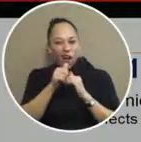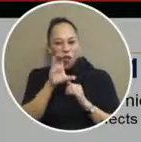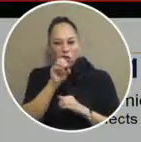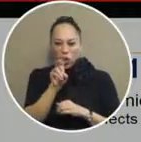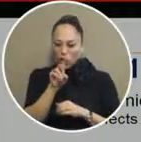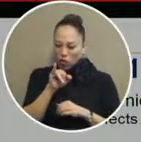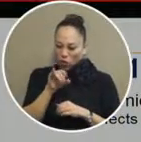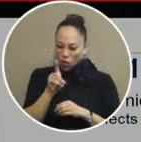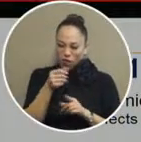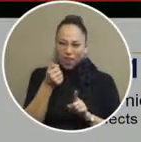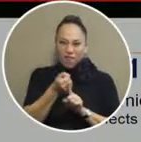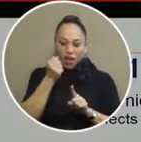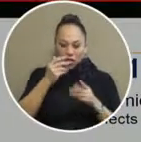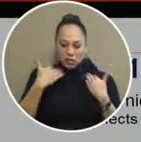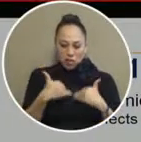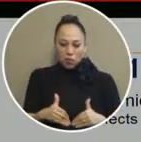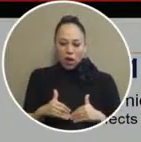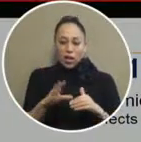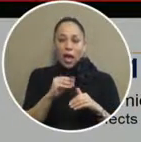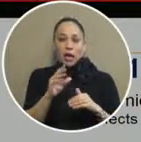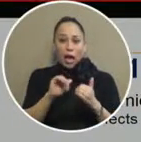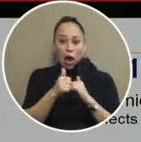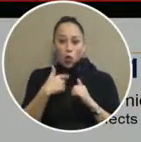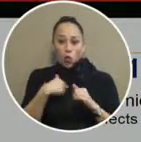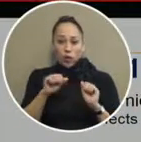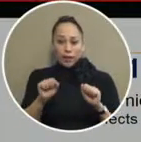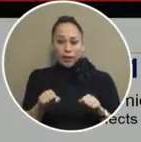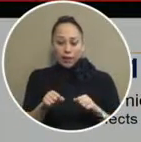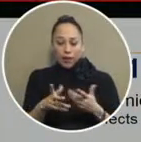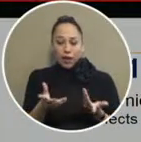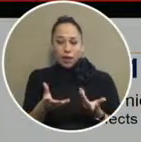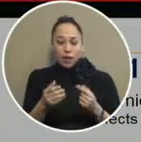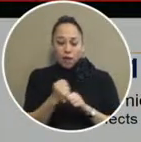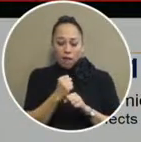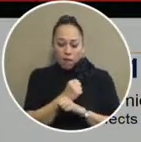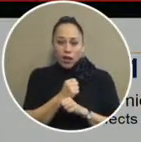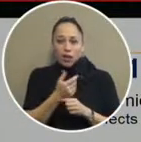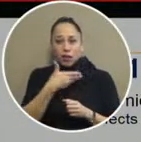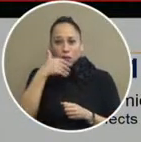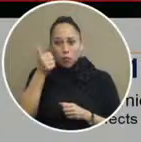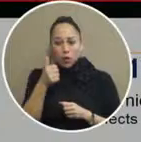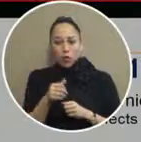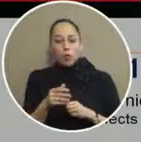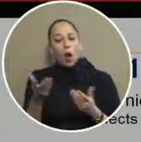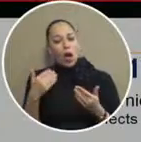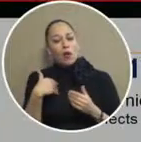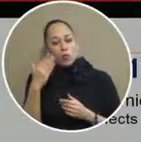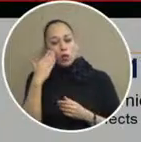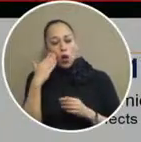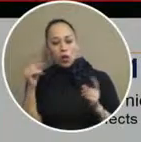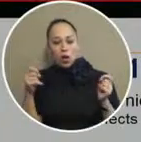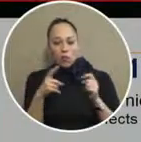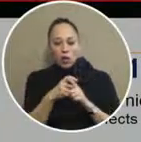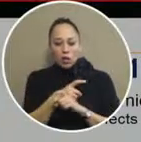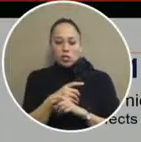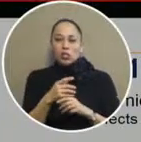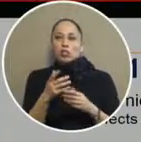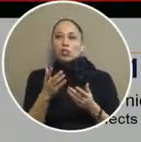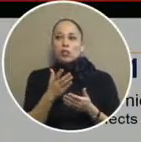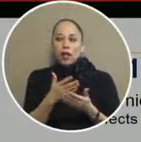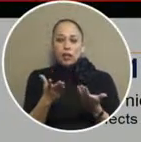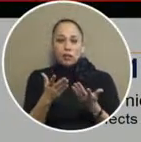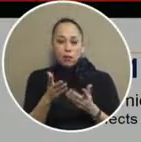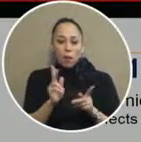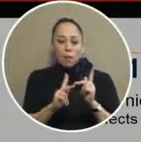and how we're going to be able to attack it in a better way. We know that the complications come in those that are considered at